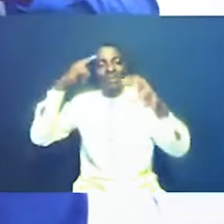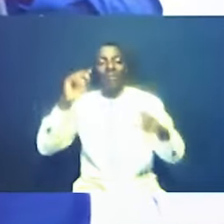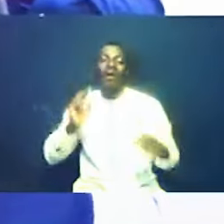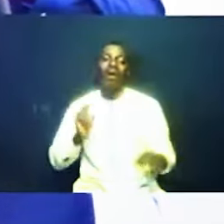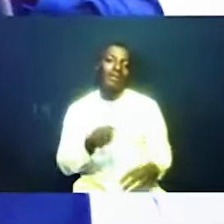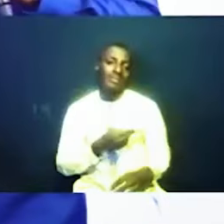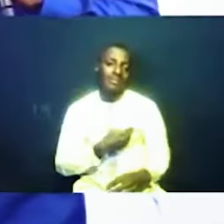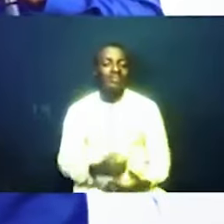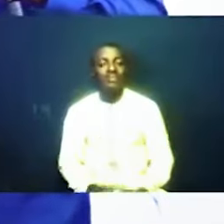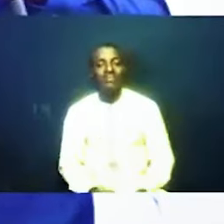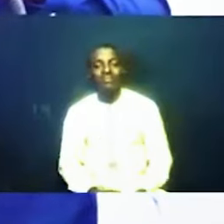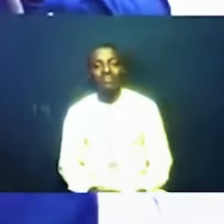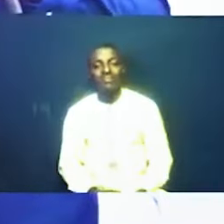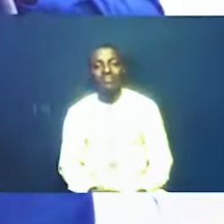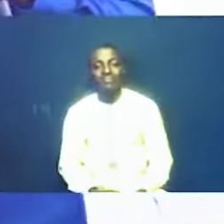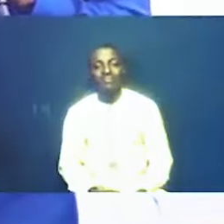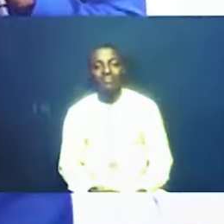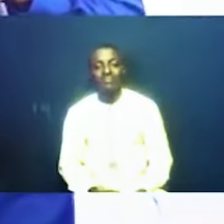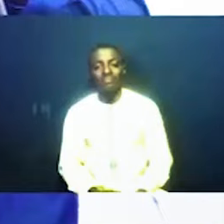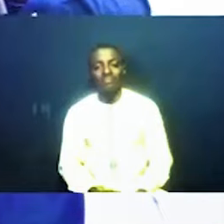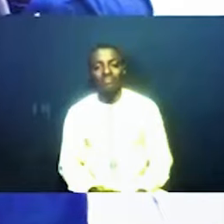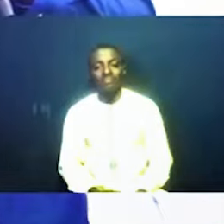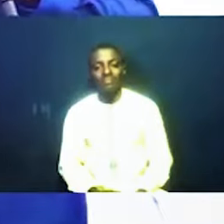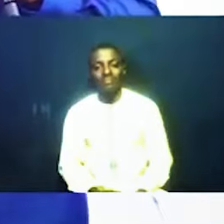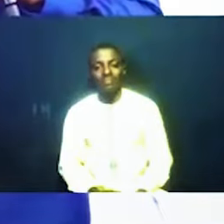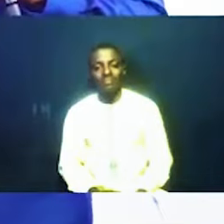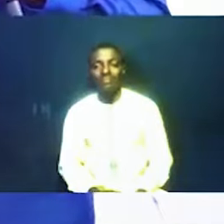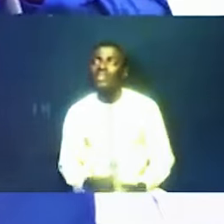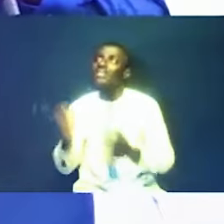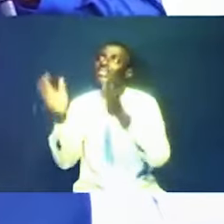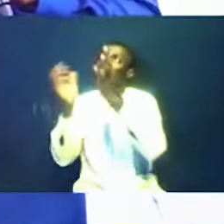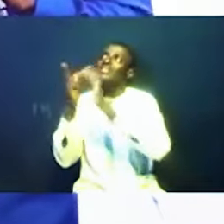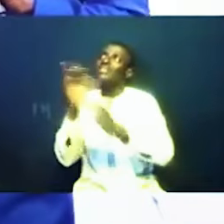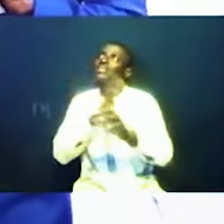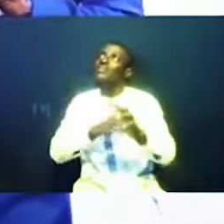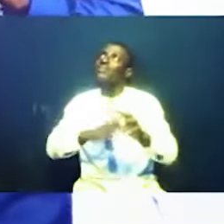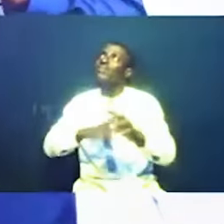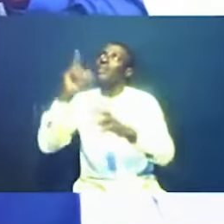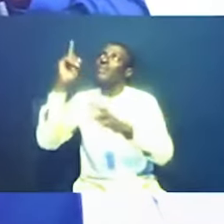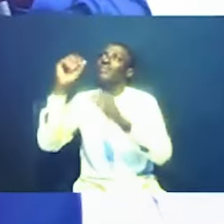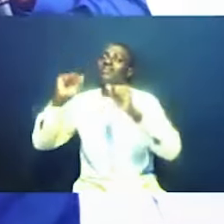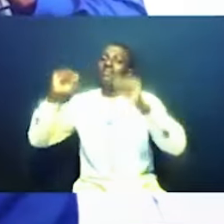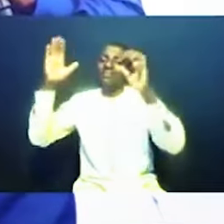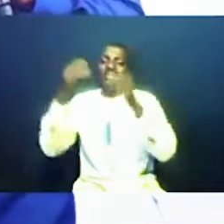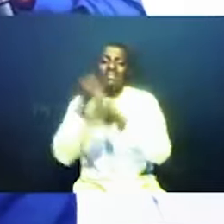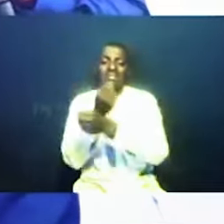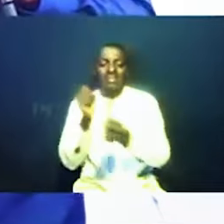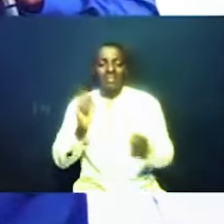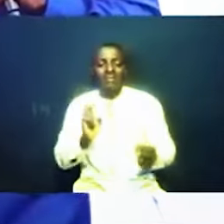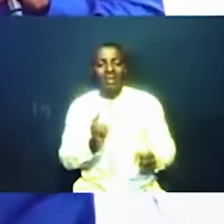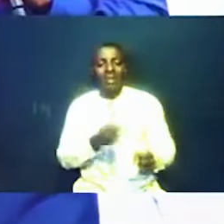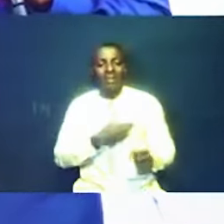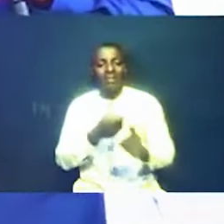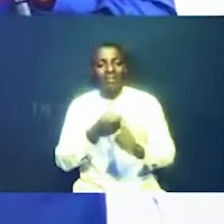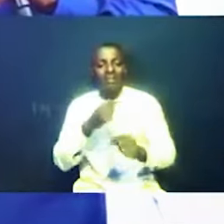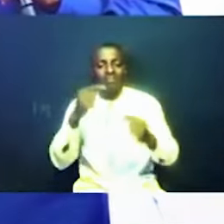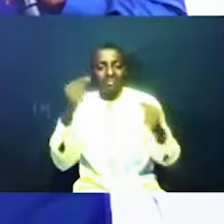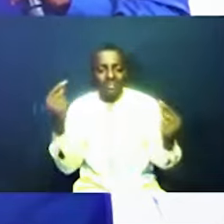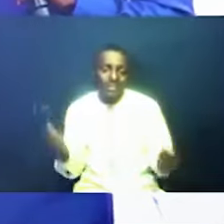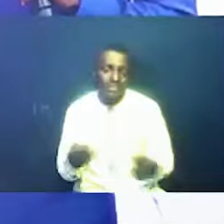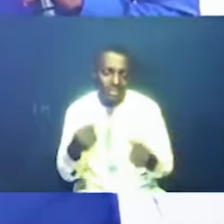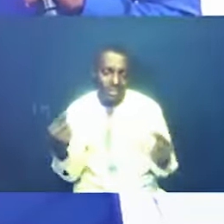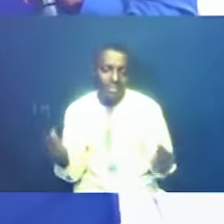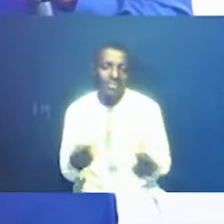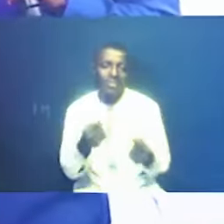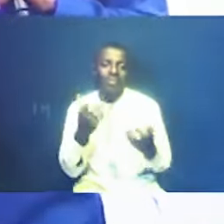do what is right. No, na odene ho ema ema yen na wagyen afrimra to nyina mu na wadwira oman bi ho aye